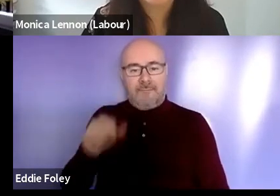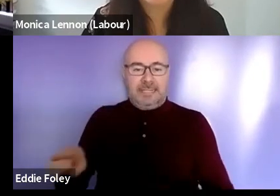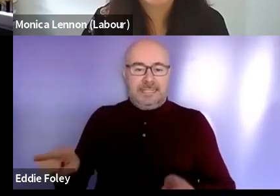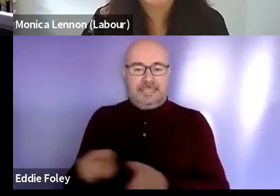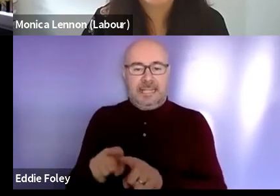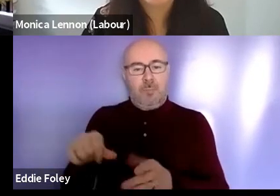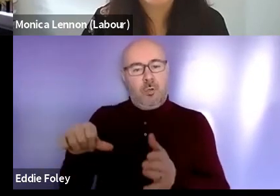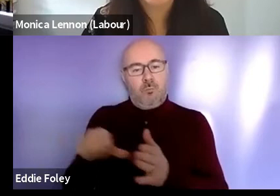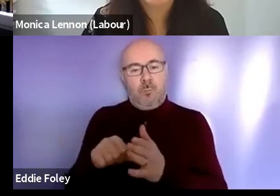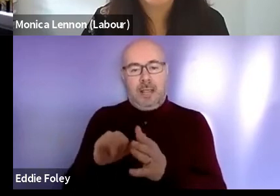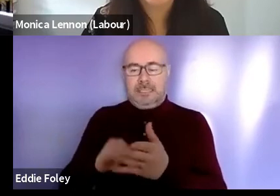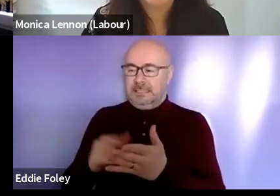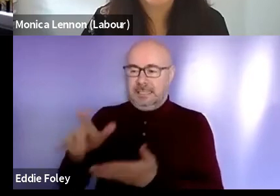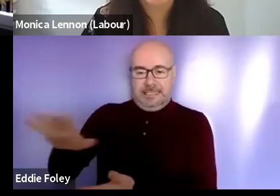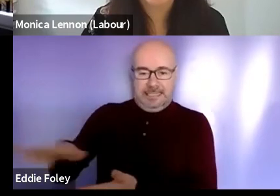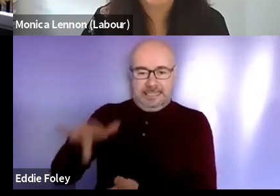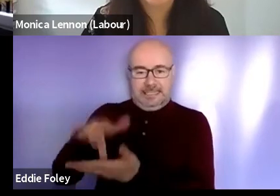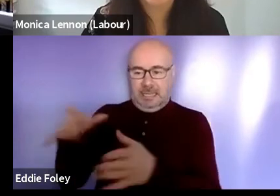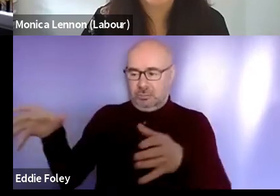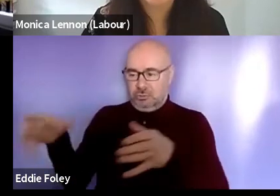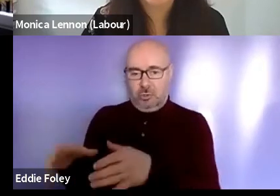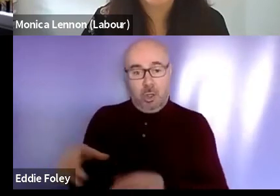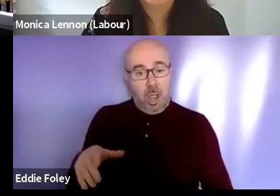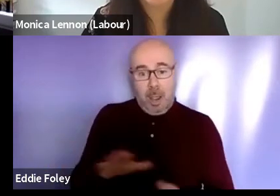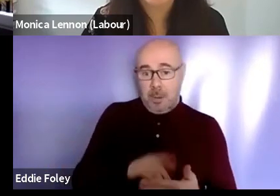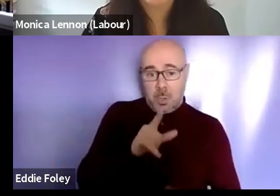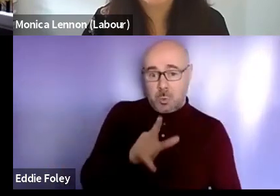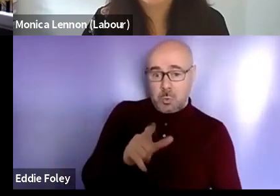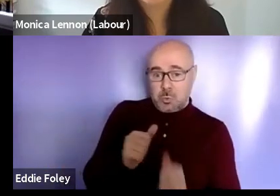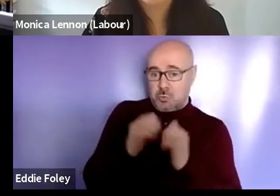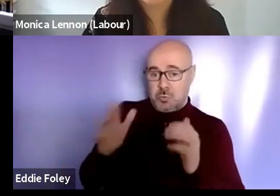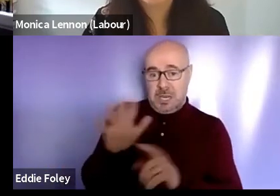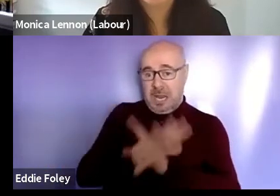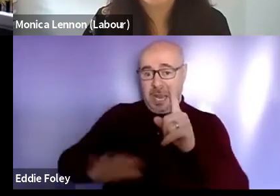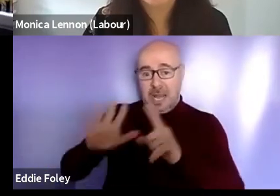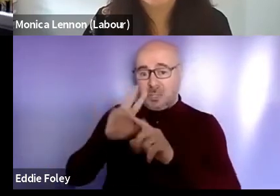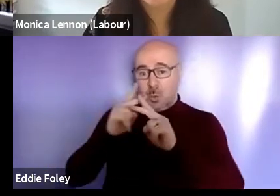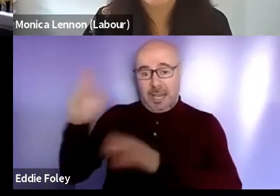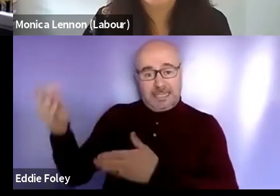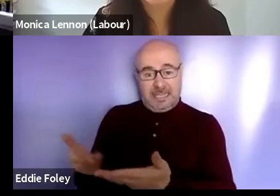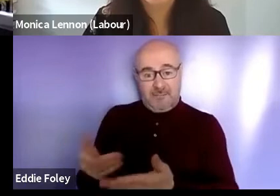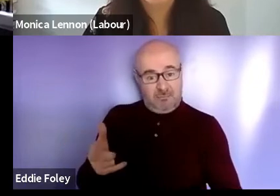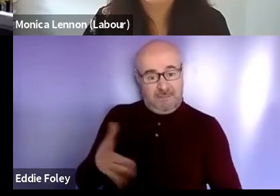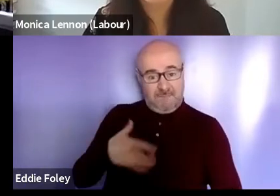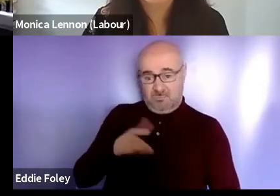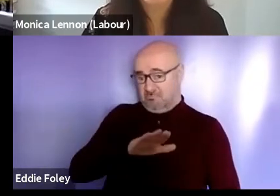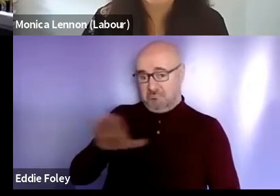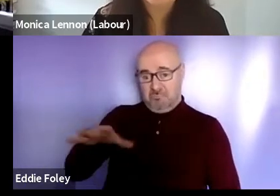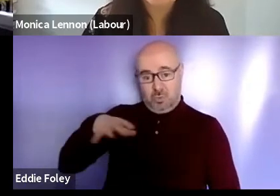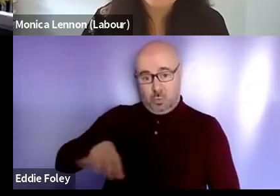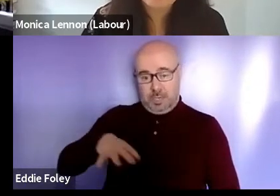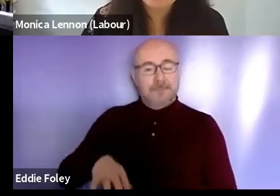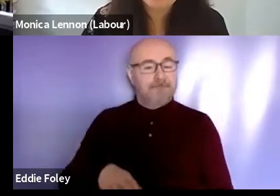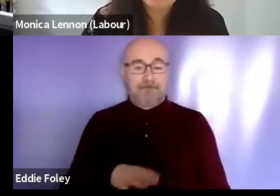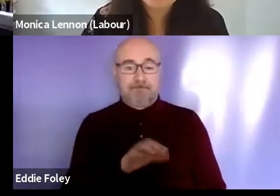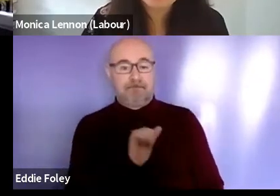think a national care service is necessary then, the kind of Feely vision of it? No. That's the one place where we diverge. We